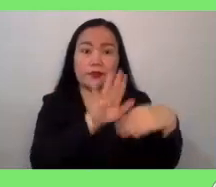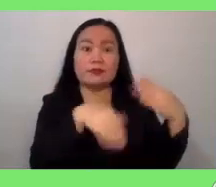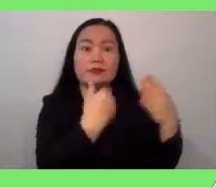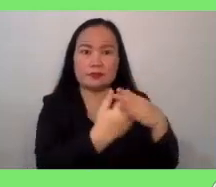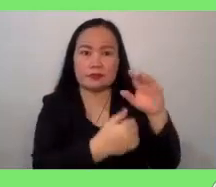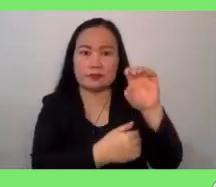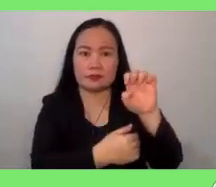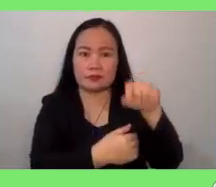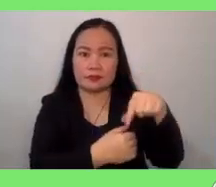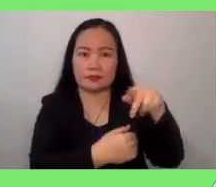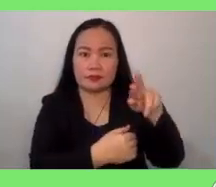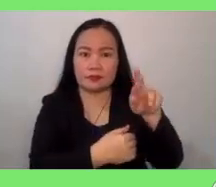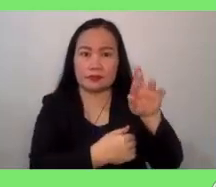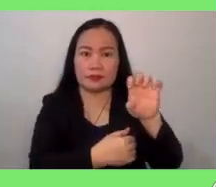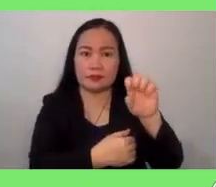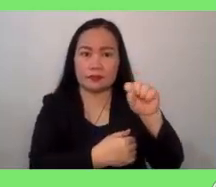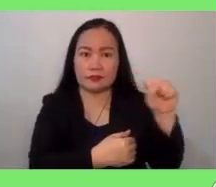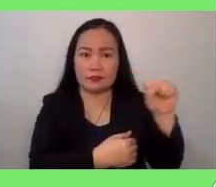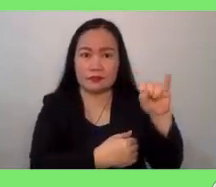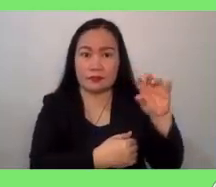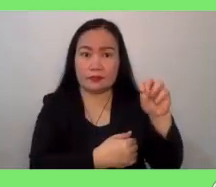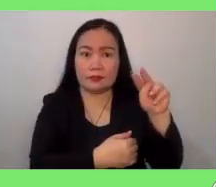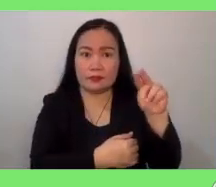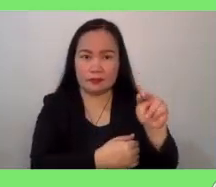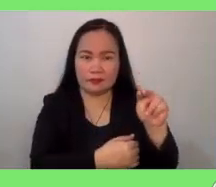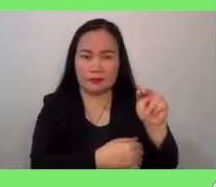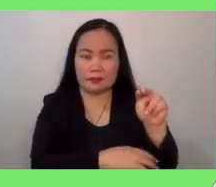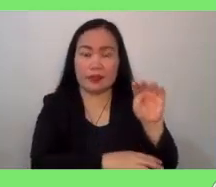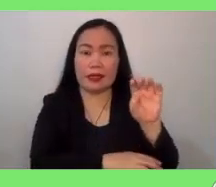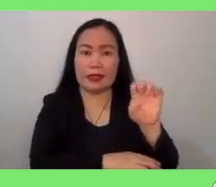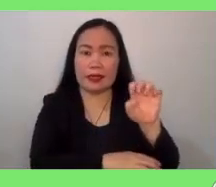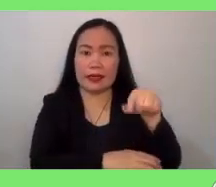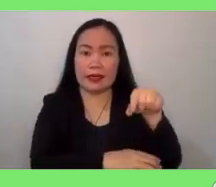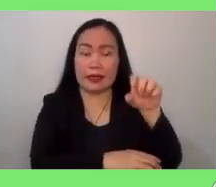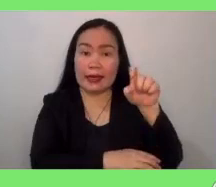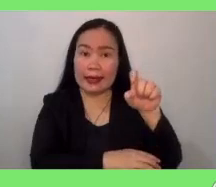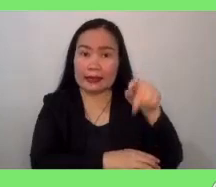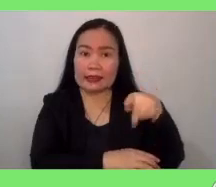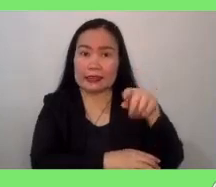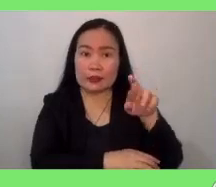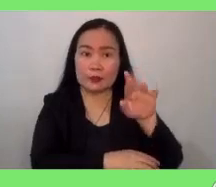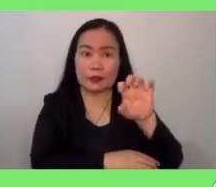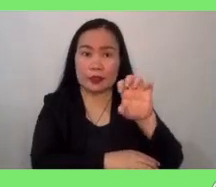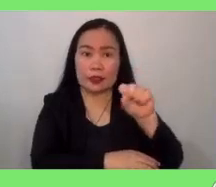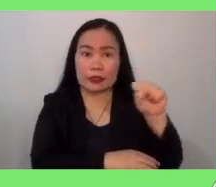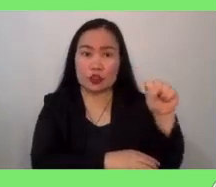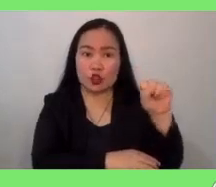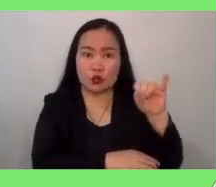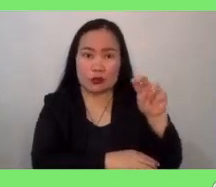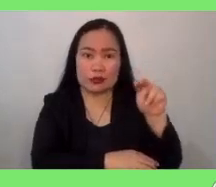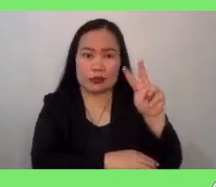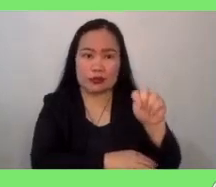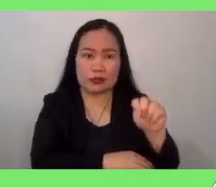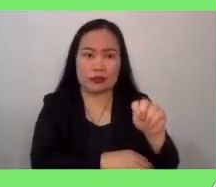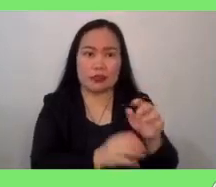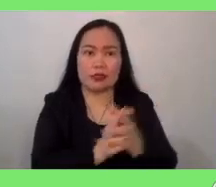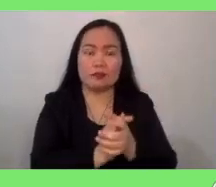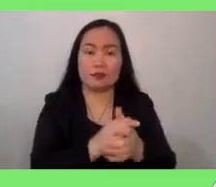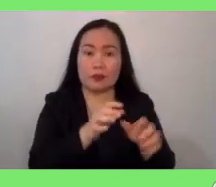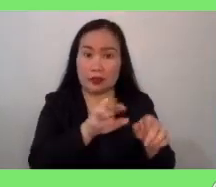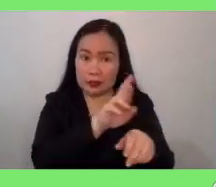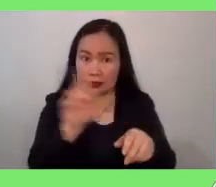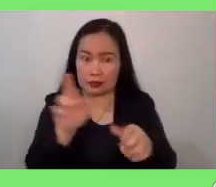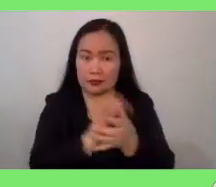all expressions. Alright? So, these are all expressions. And itong nasa right natin, these are